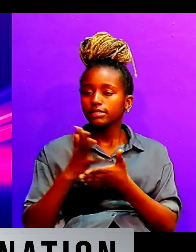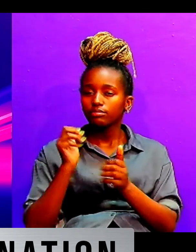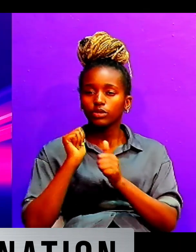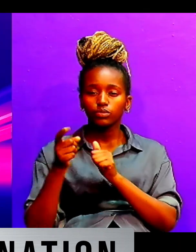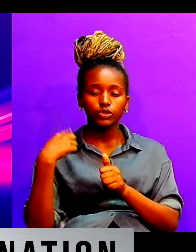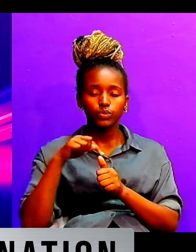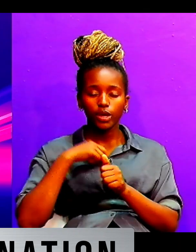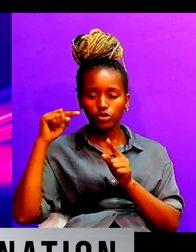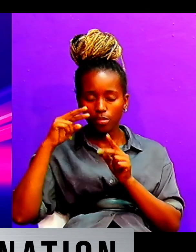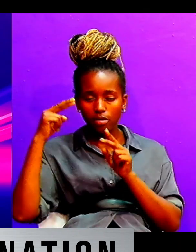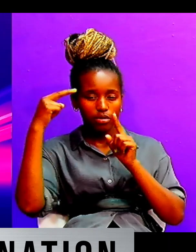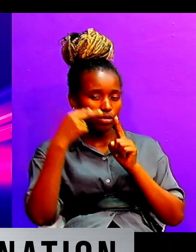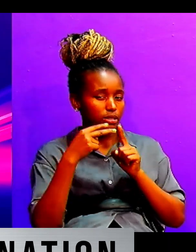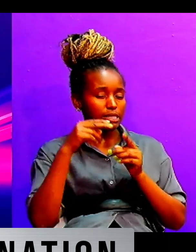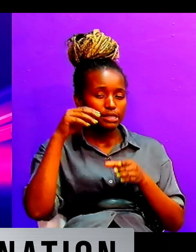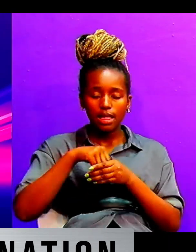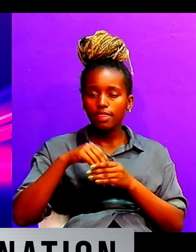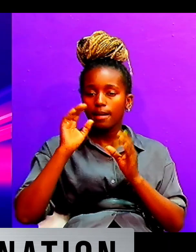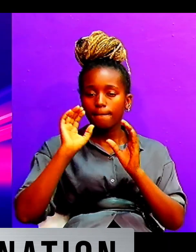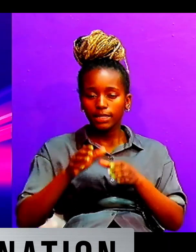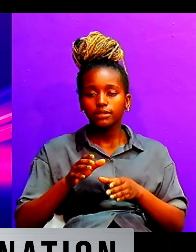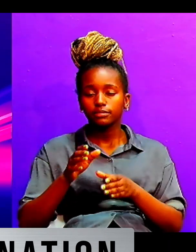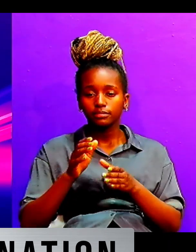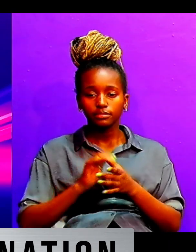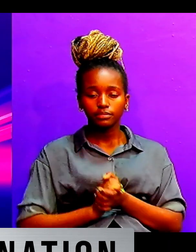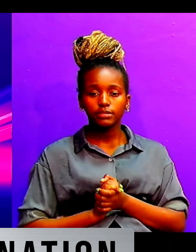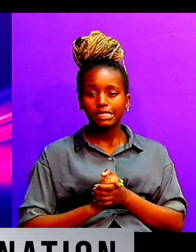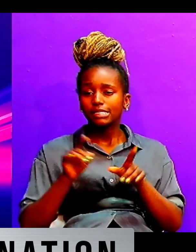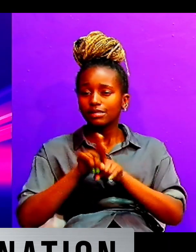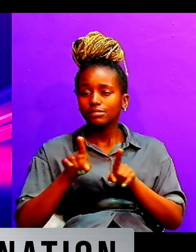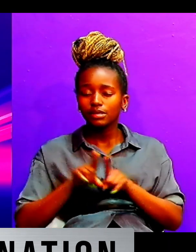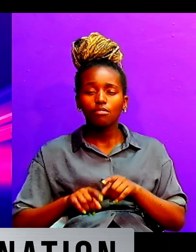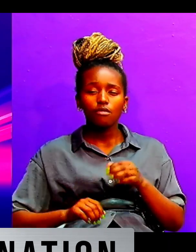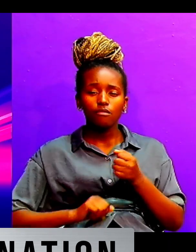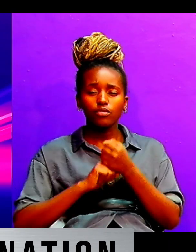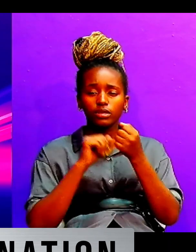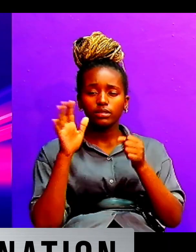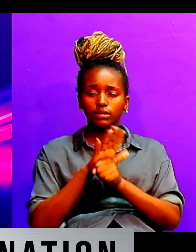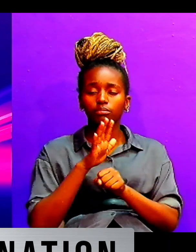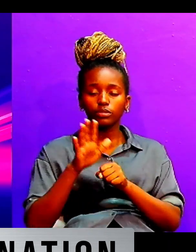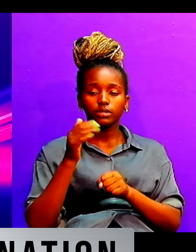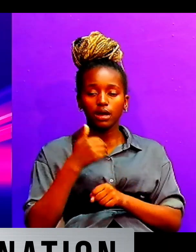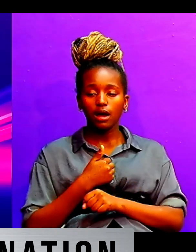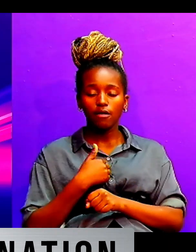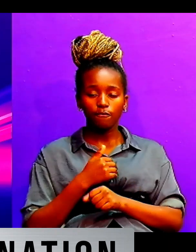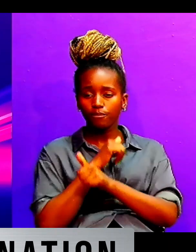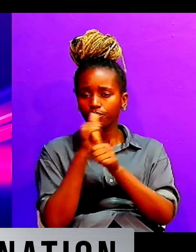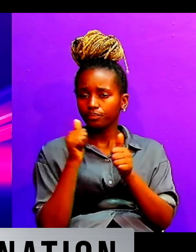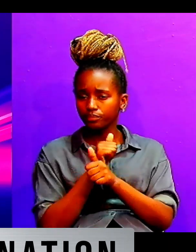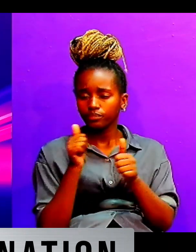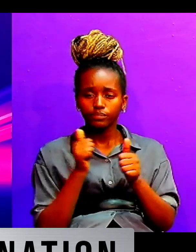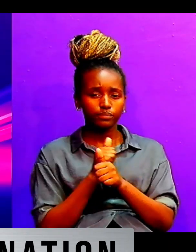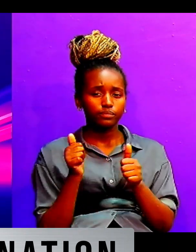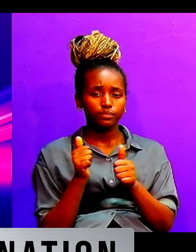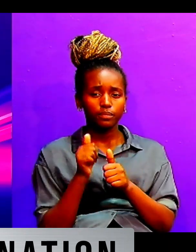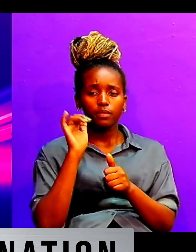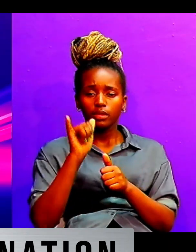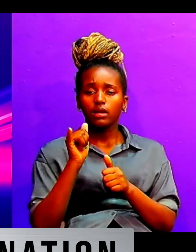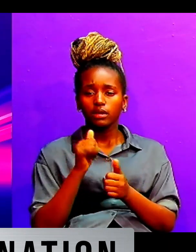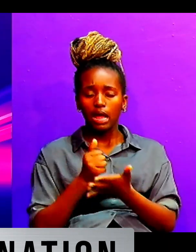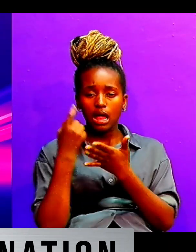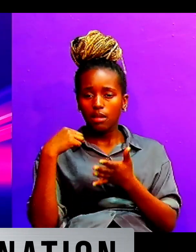recognized in the party. It is a structure that gets support in the party. Support to capacity